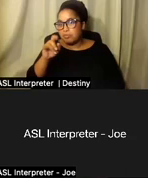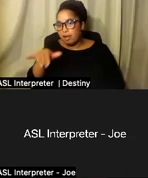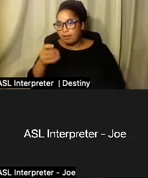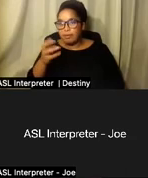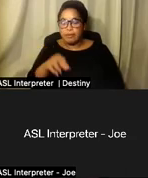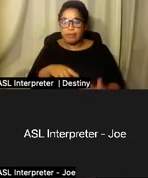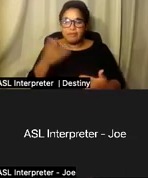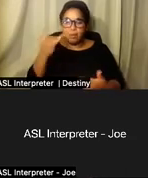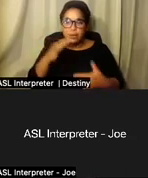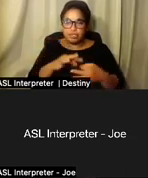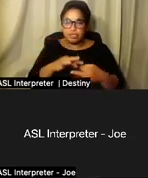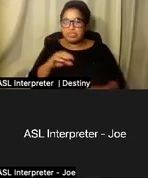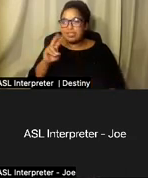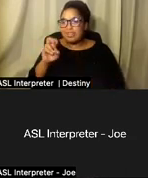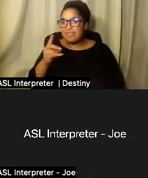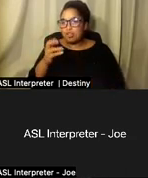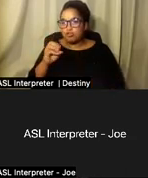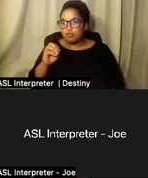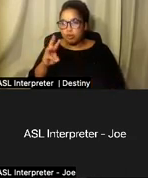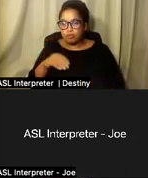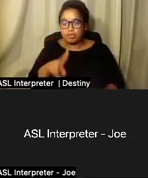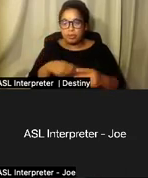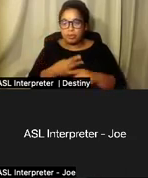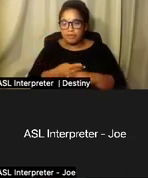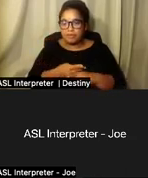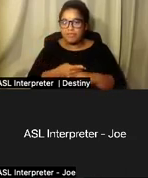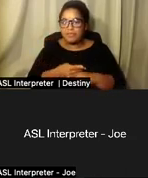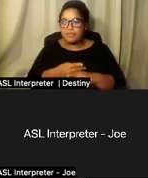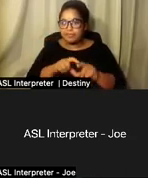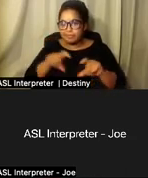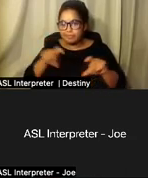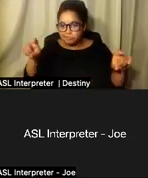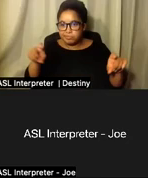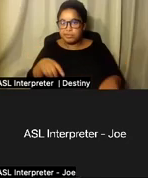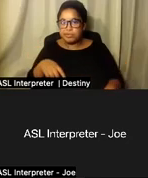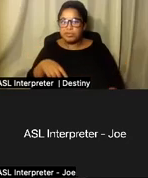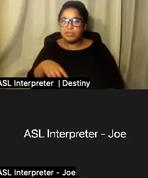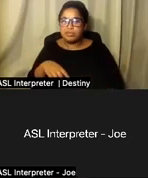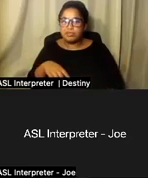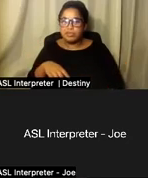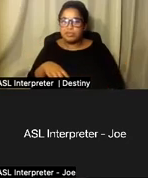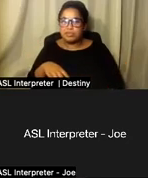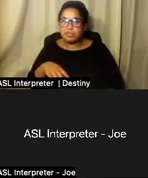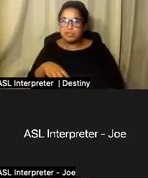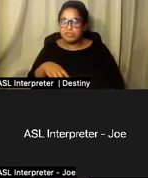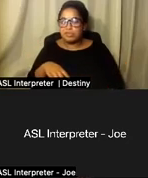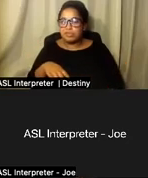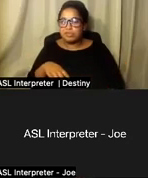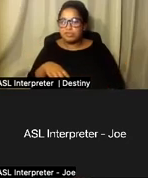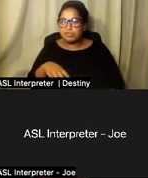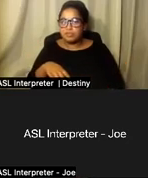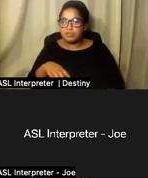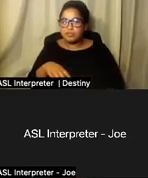mentioned earlier, little Velcro tabs. And just to distinguish that from what was talked about earlier. Okay.